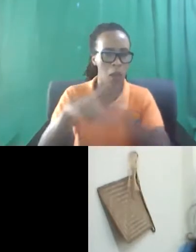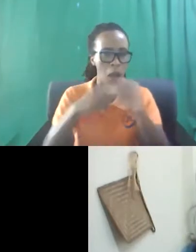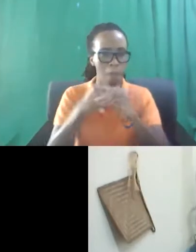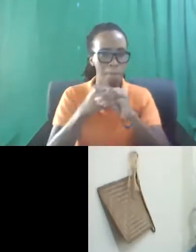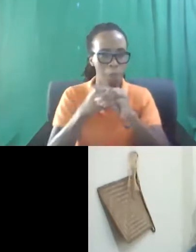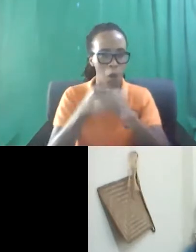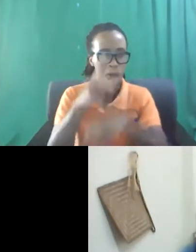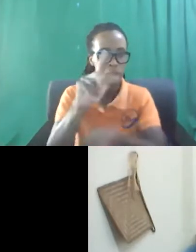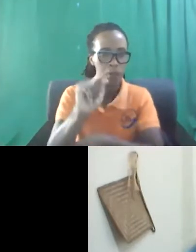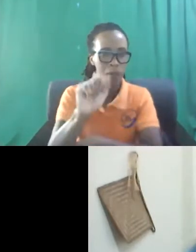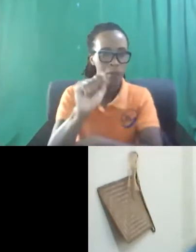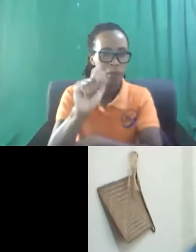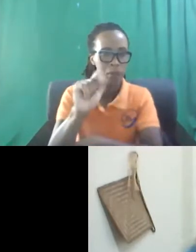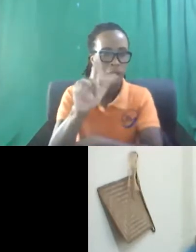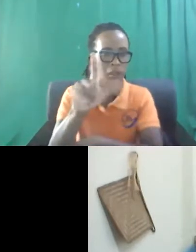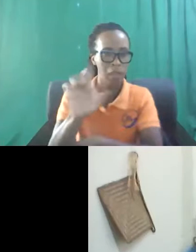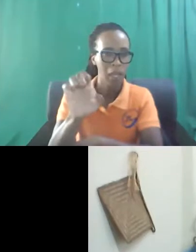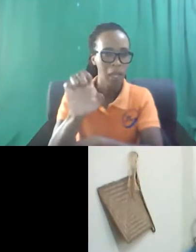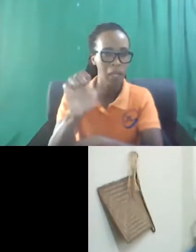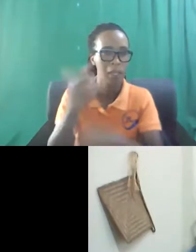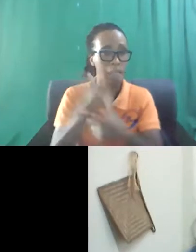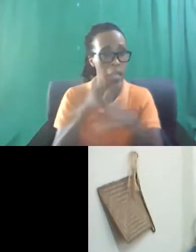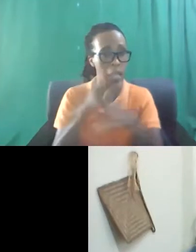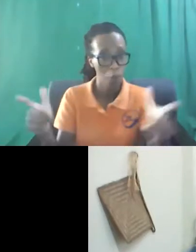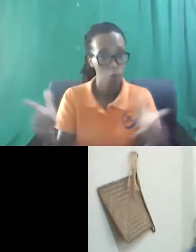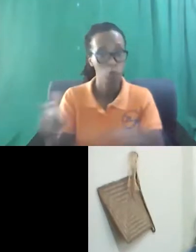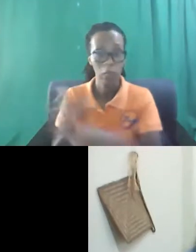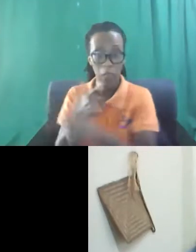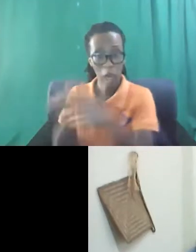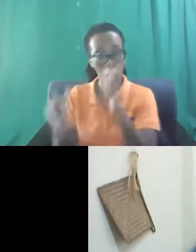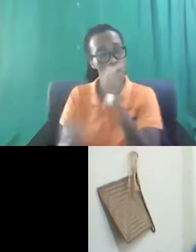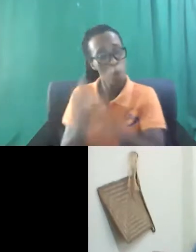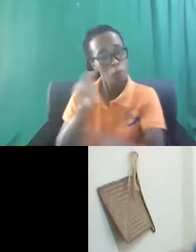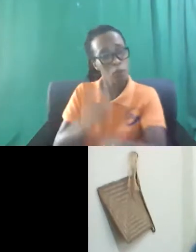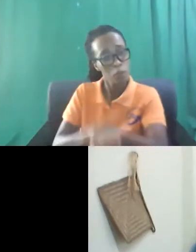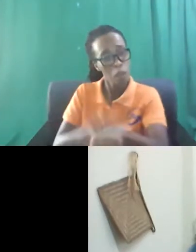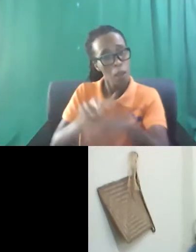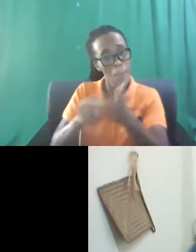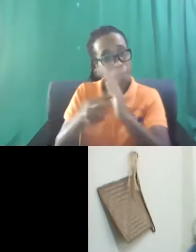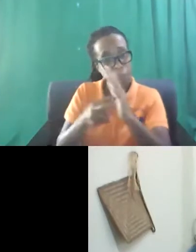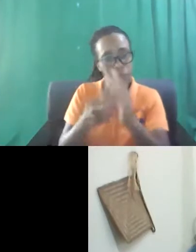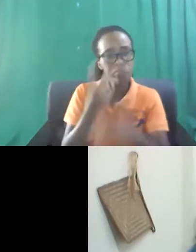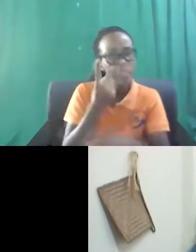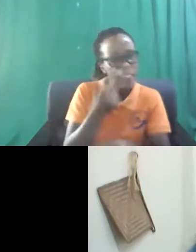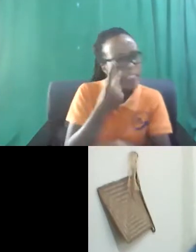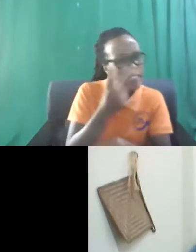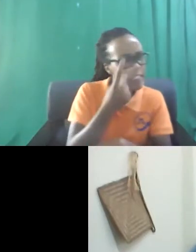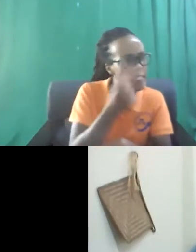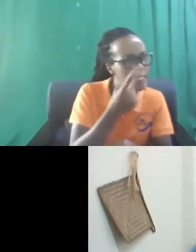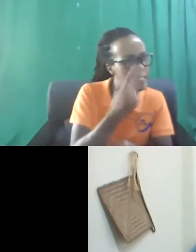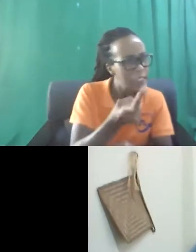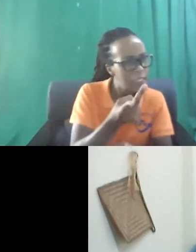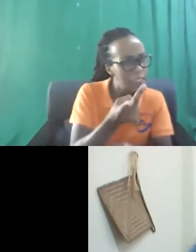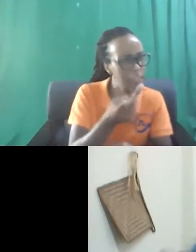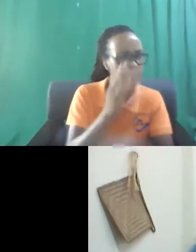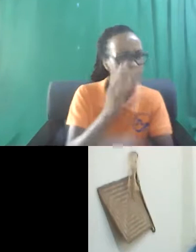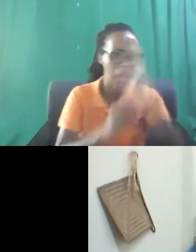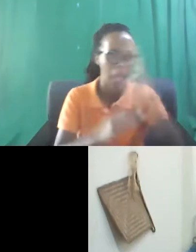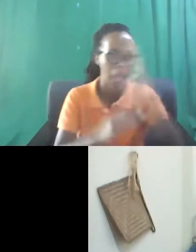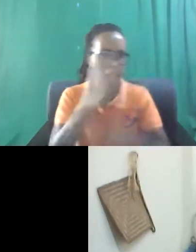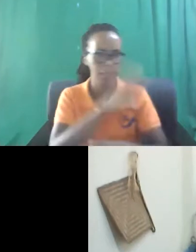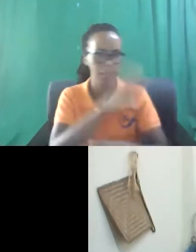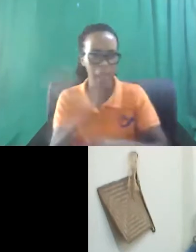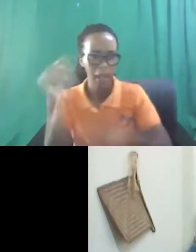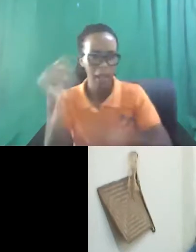sign languages, when people refer to sign languages, they usually mean that visual language that is produced with the hands and body and